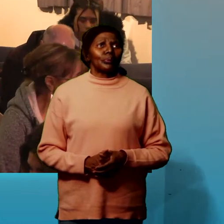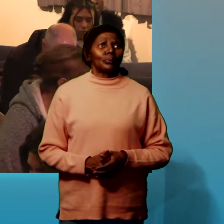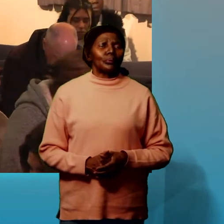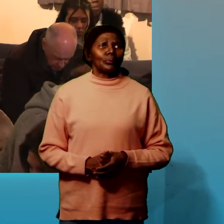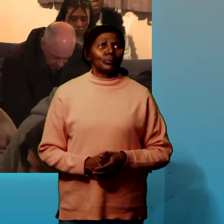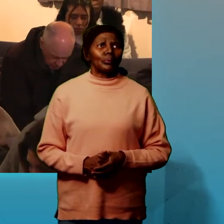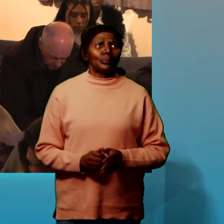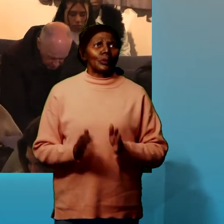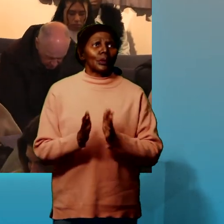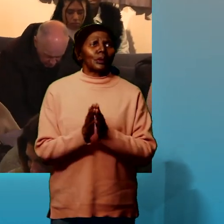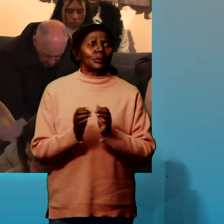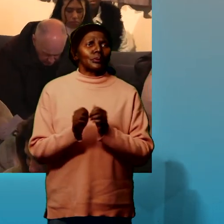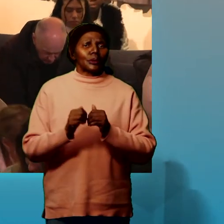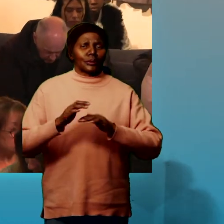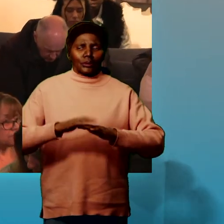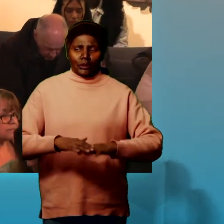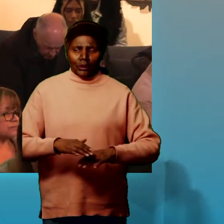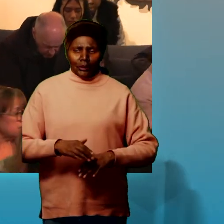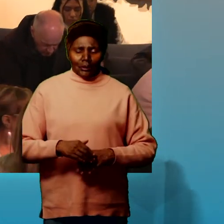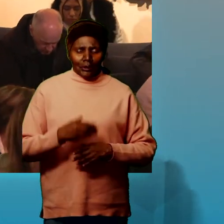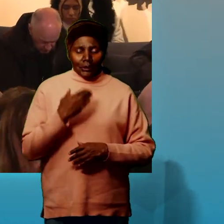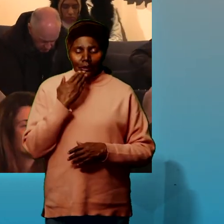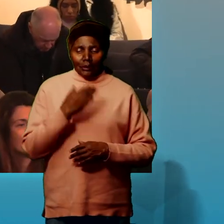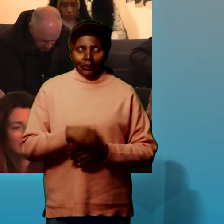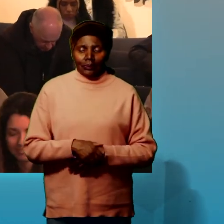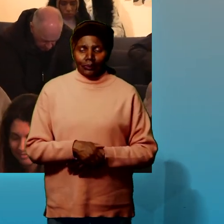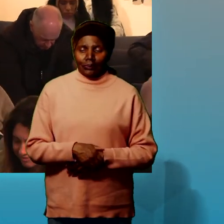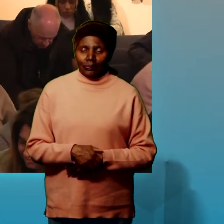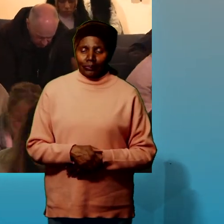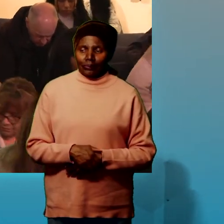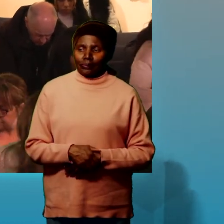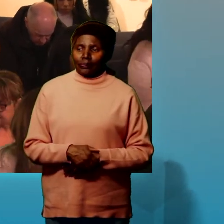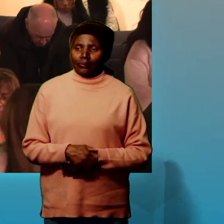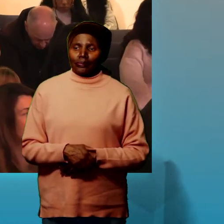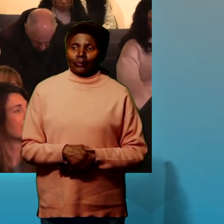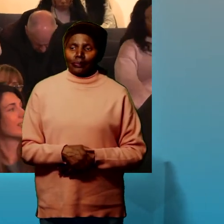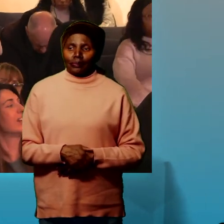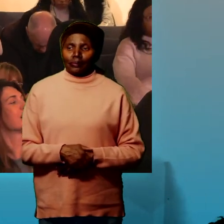Amen. Please take your seats. Thank you so much, Katie Worship.